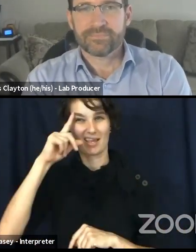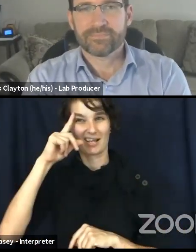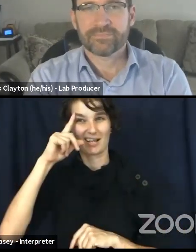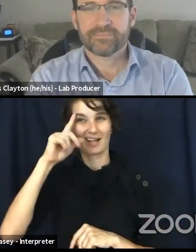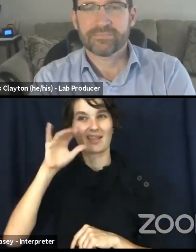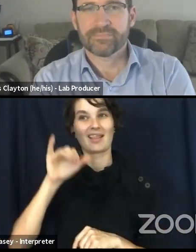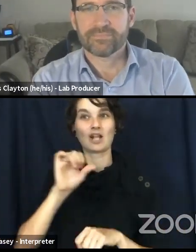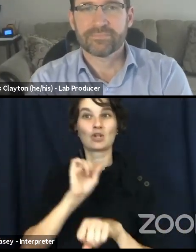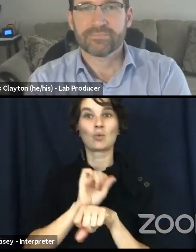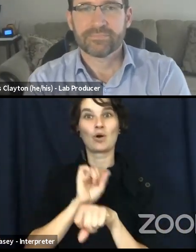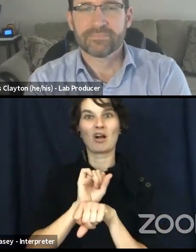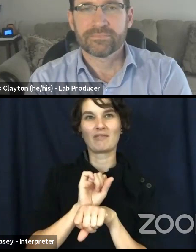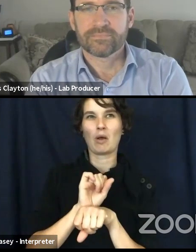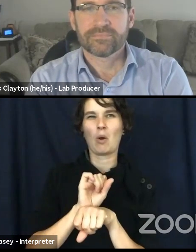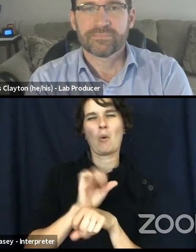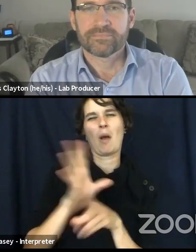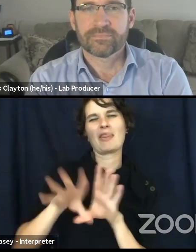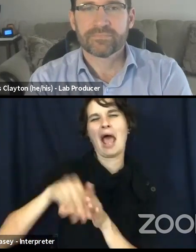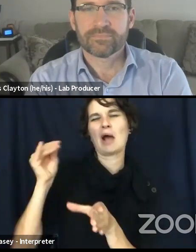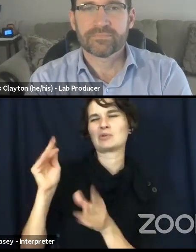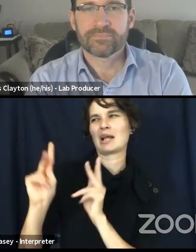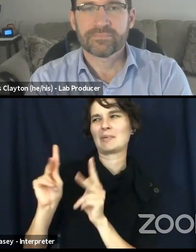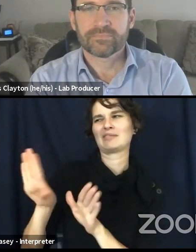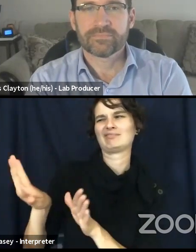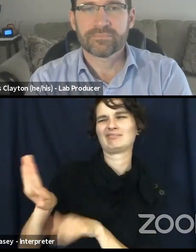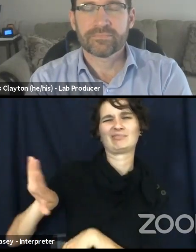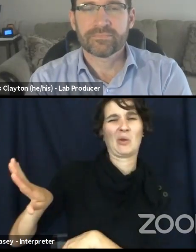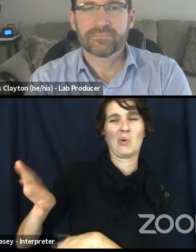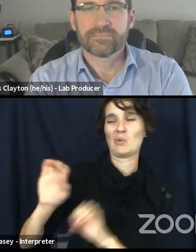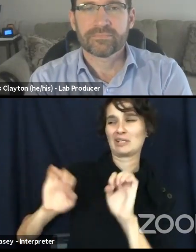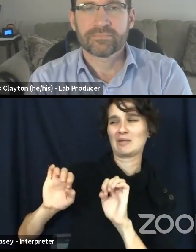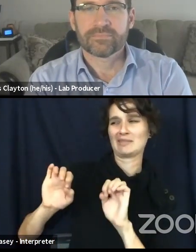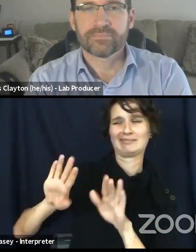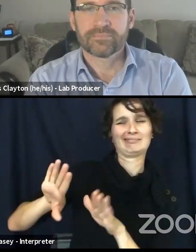work of the fringes, is to be on the experimental pulse.